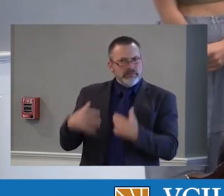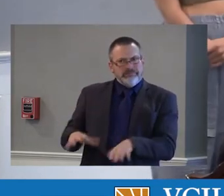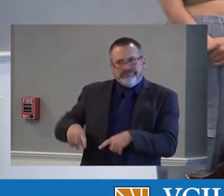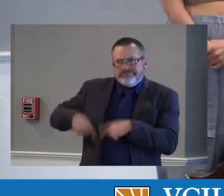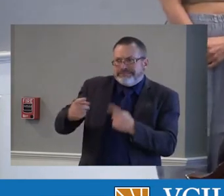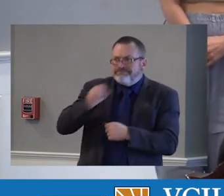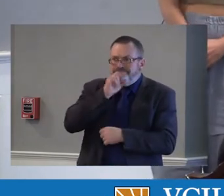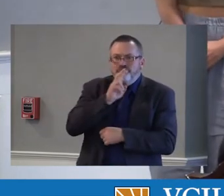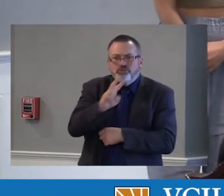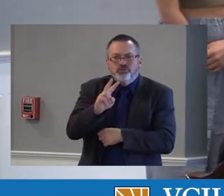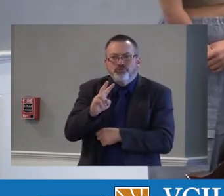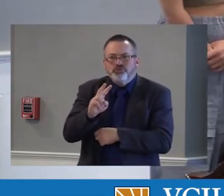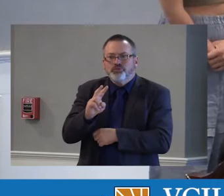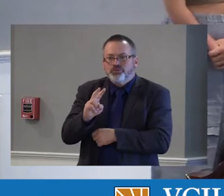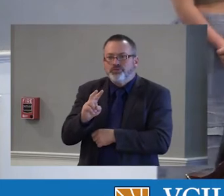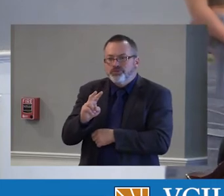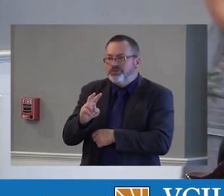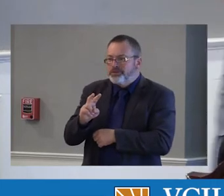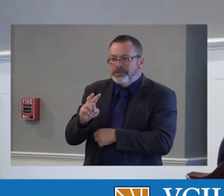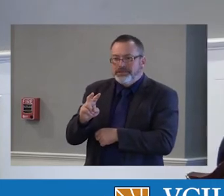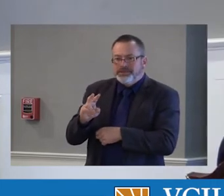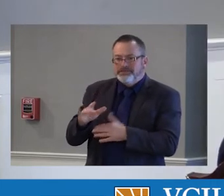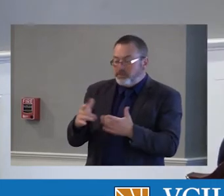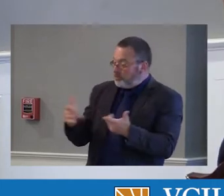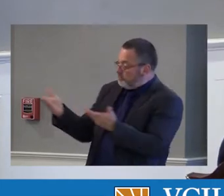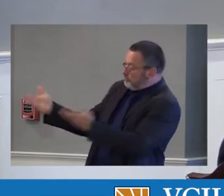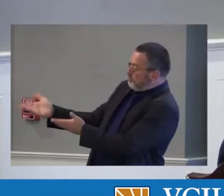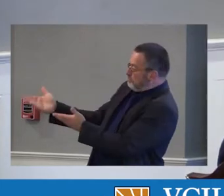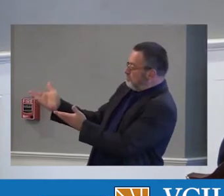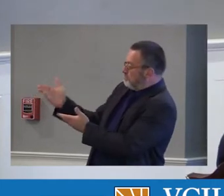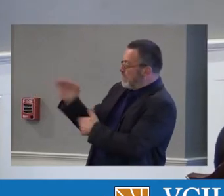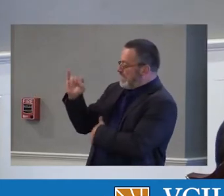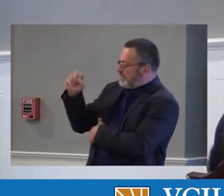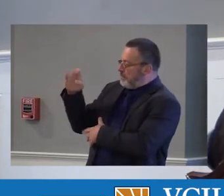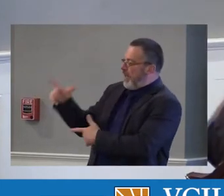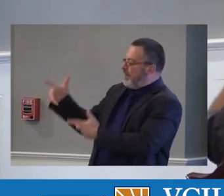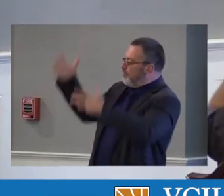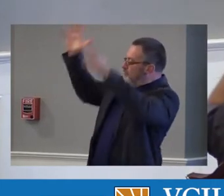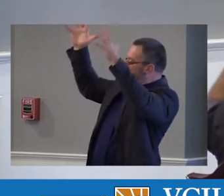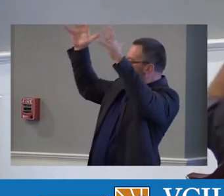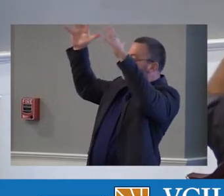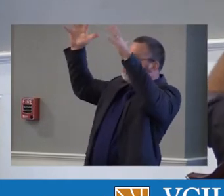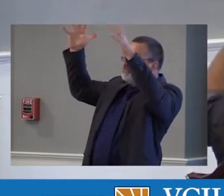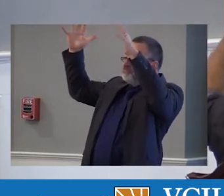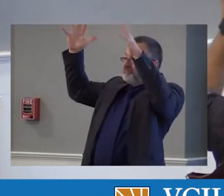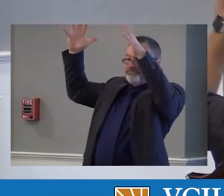And so here's Isabel. And the words.